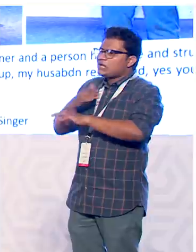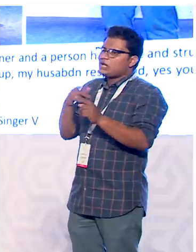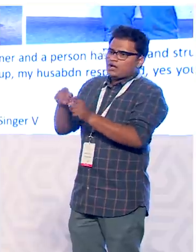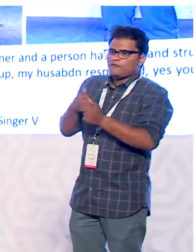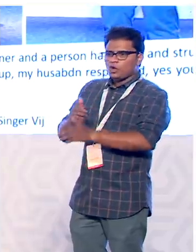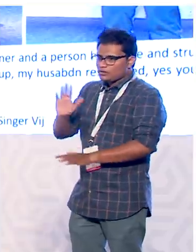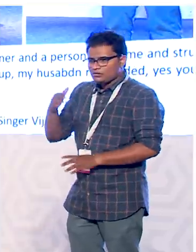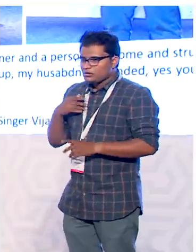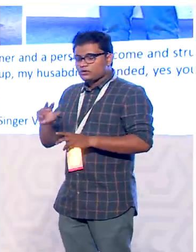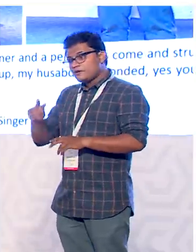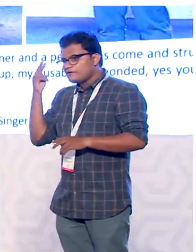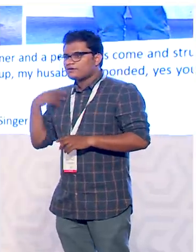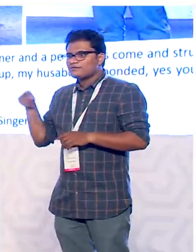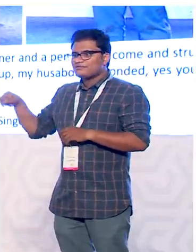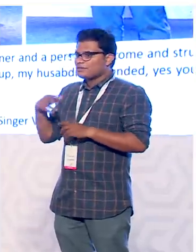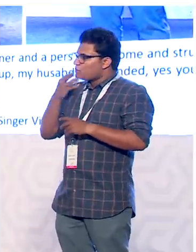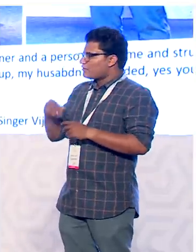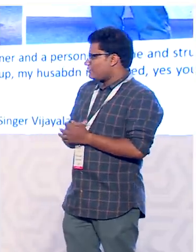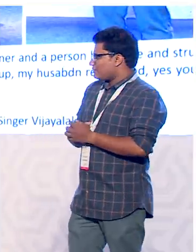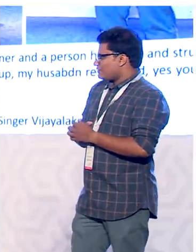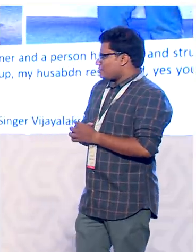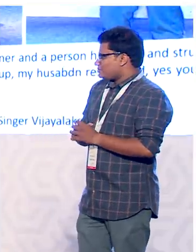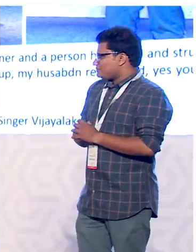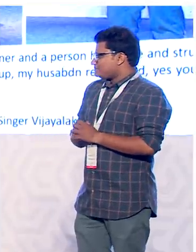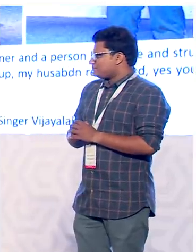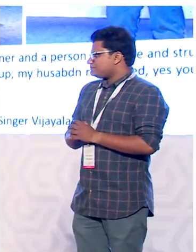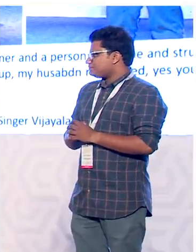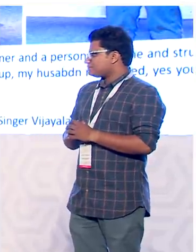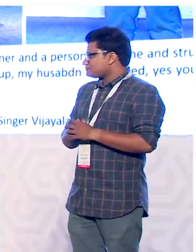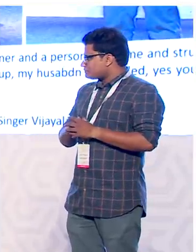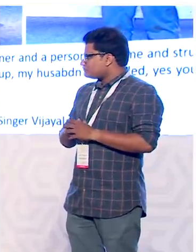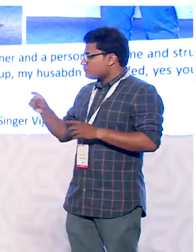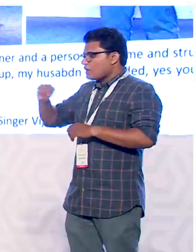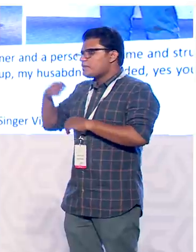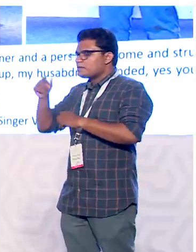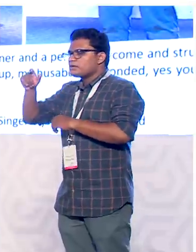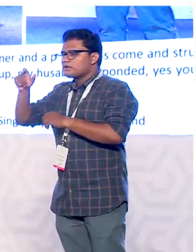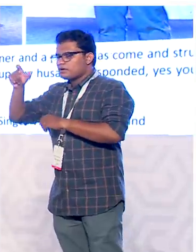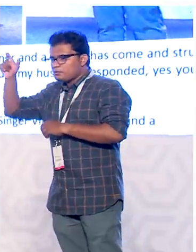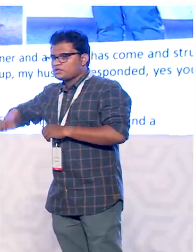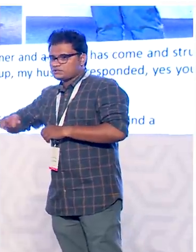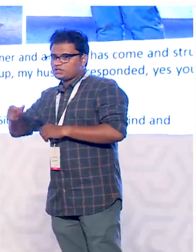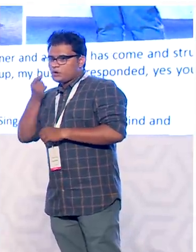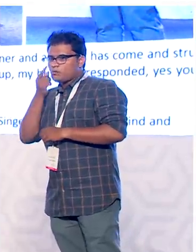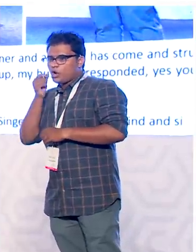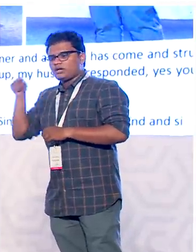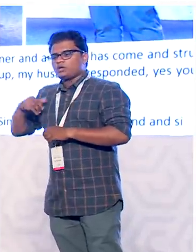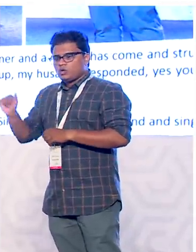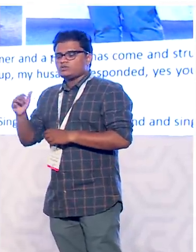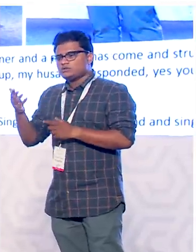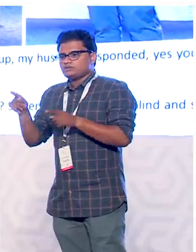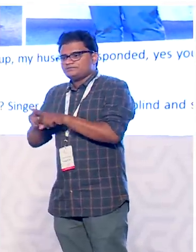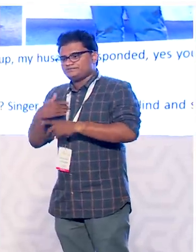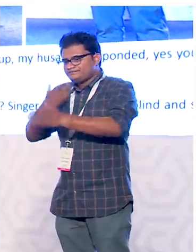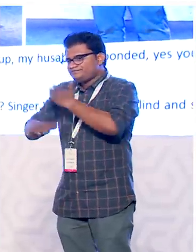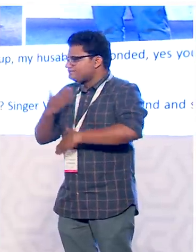a leading director called Dharani who directed Dil. And he's also physically challenged. So these